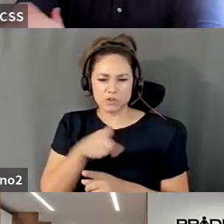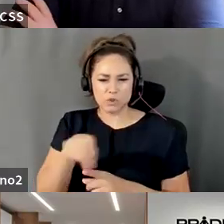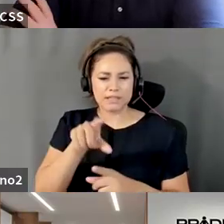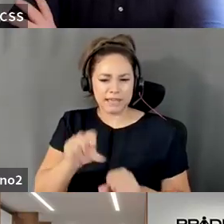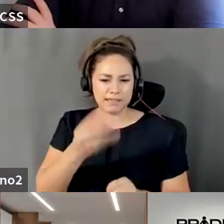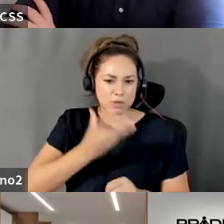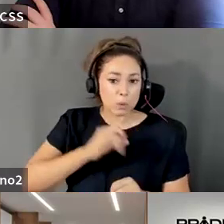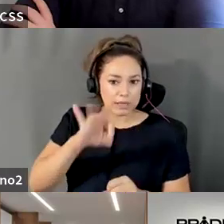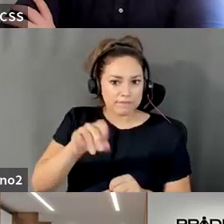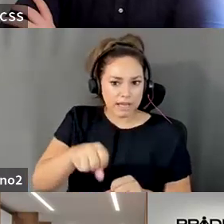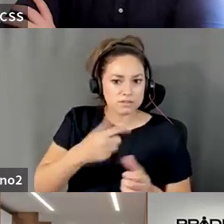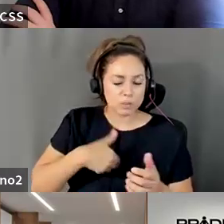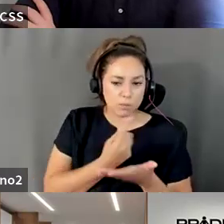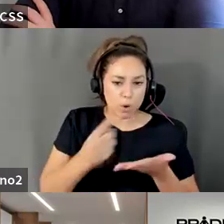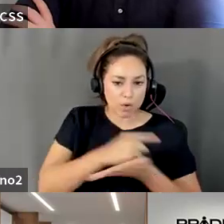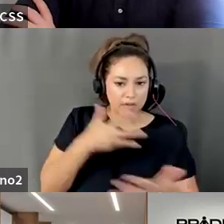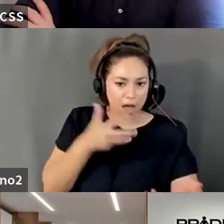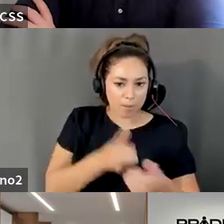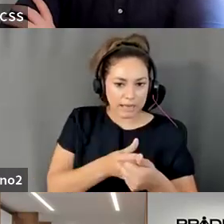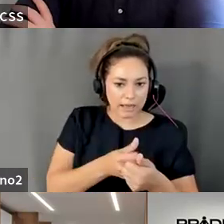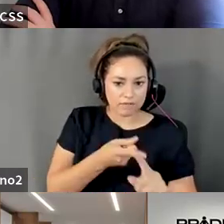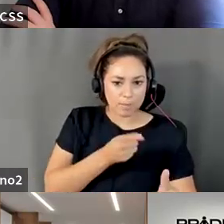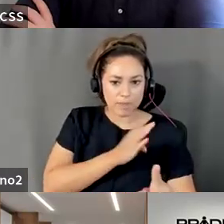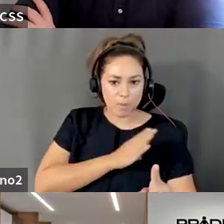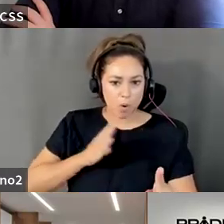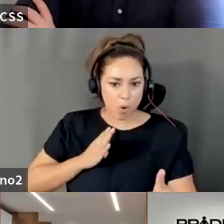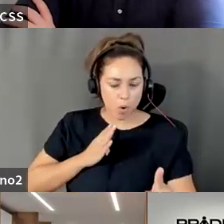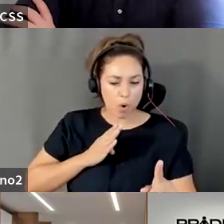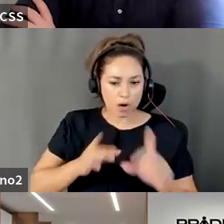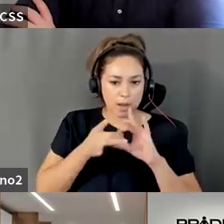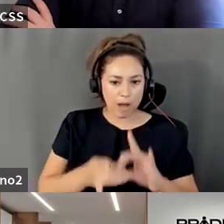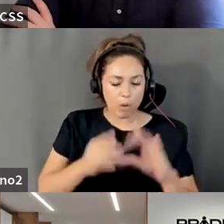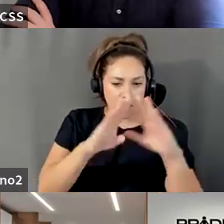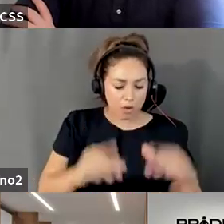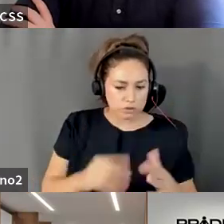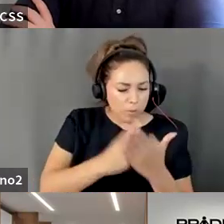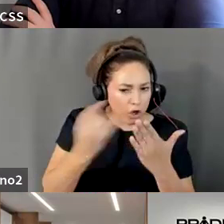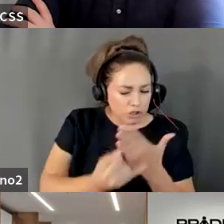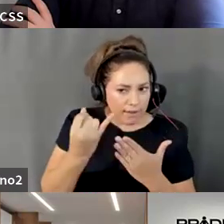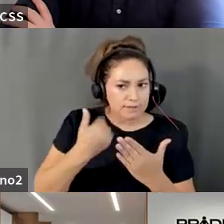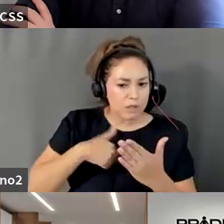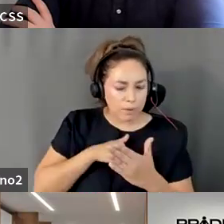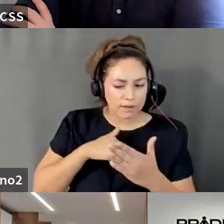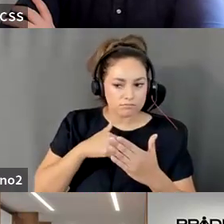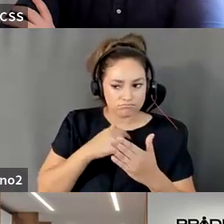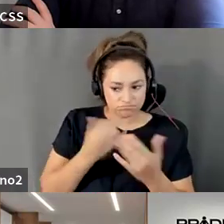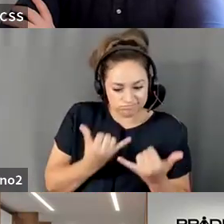we did, but I don't believe that we went over the update that we gave the board about the housing projects that we are working